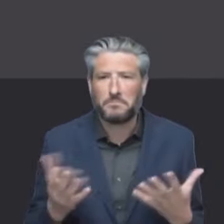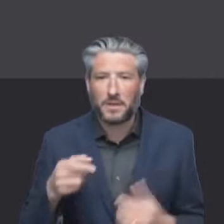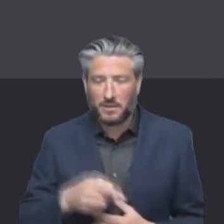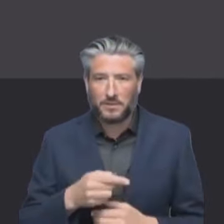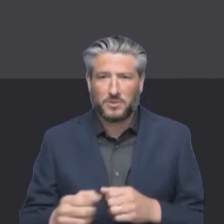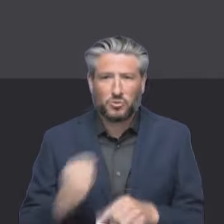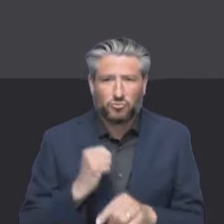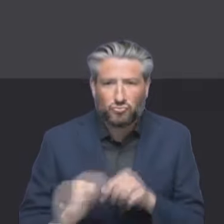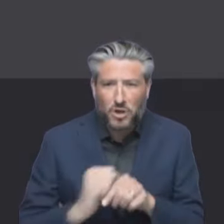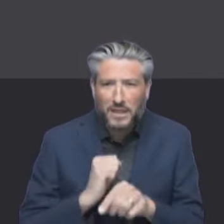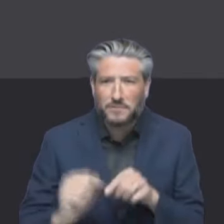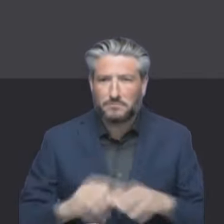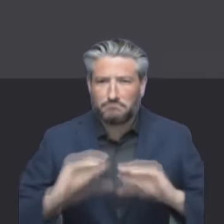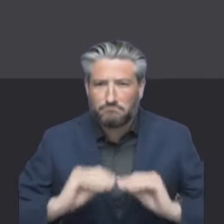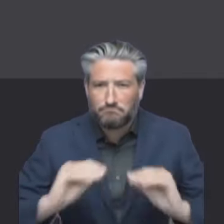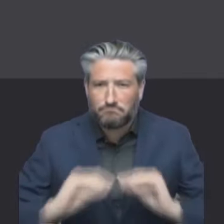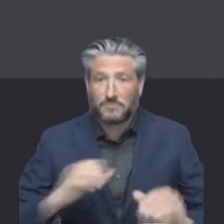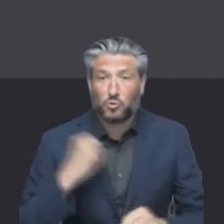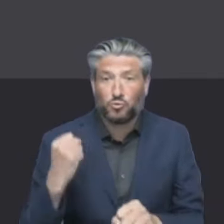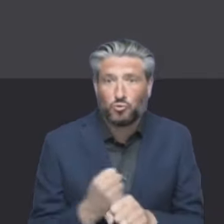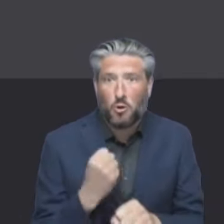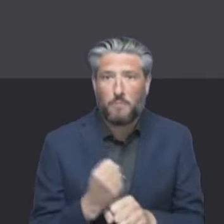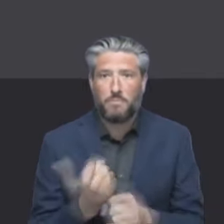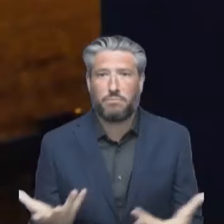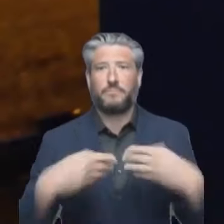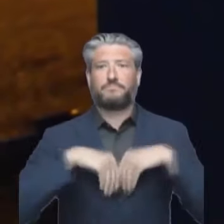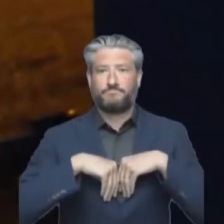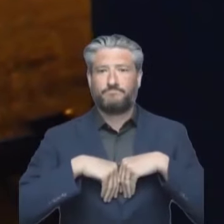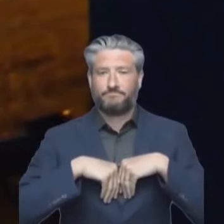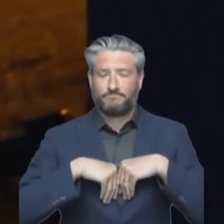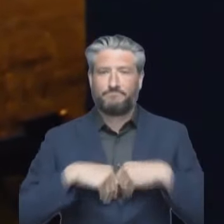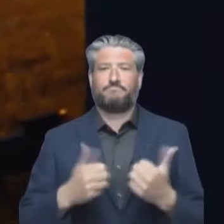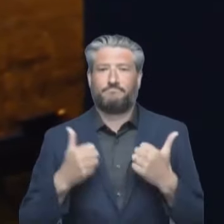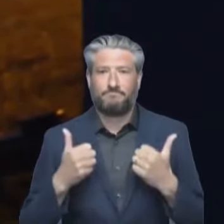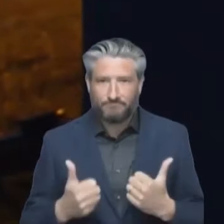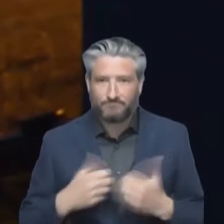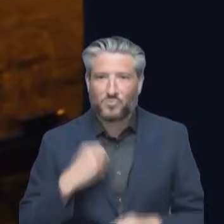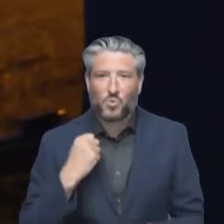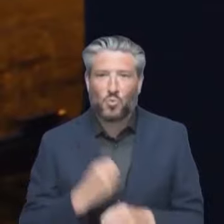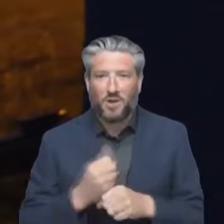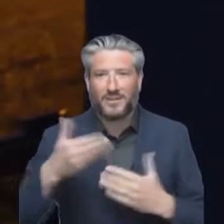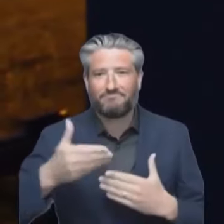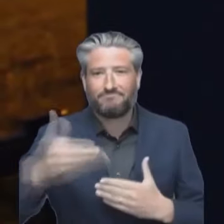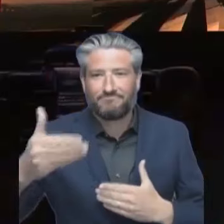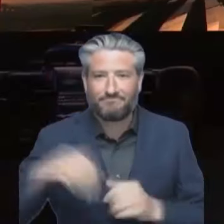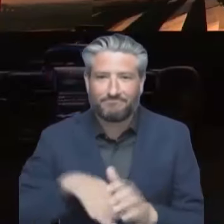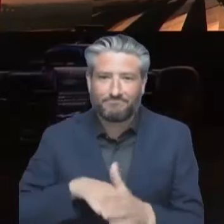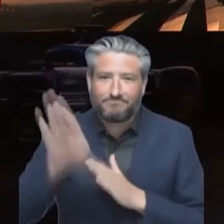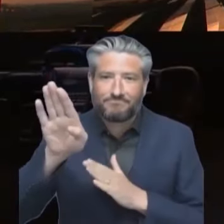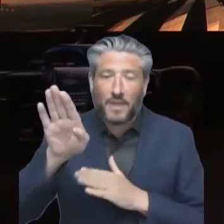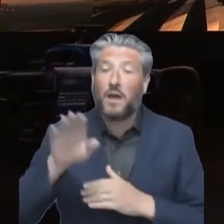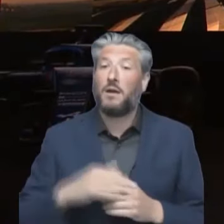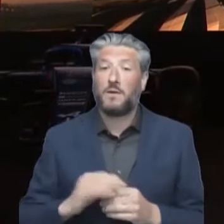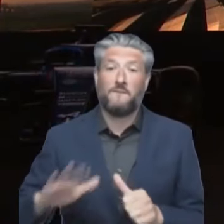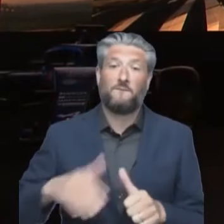industry is going to need tomorrow. So to begin with, it's going to be dedicated to the employees of the group in France, but it will train